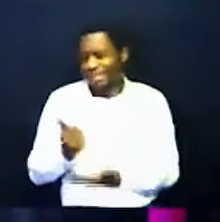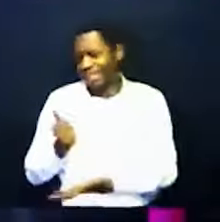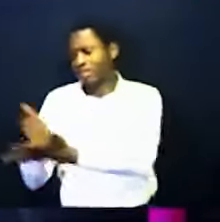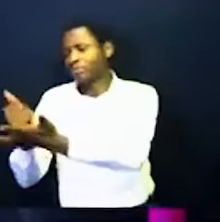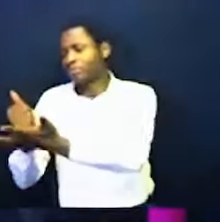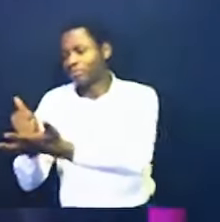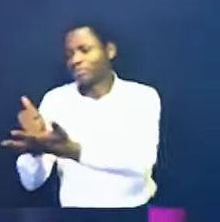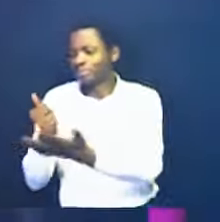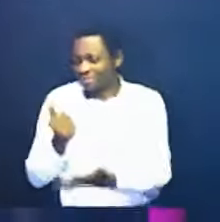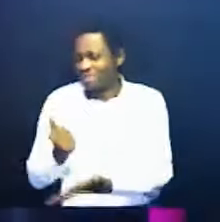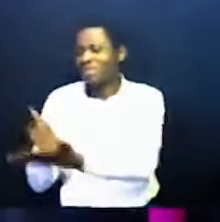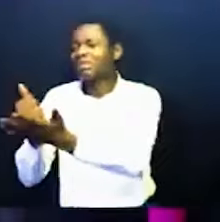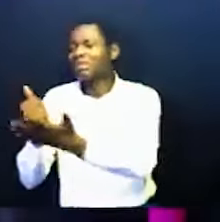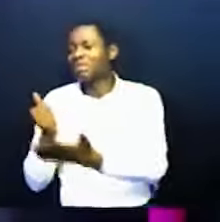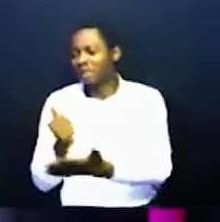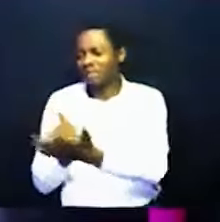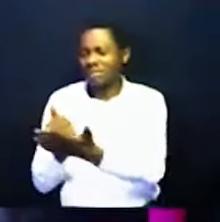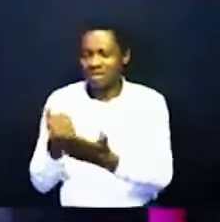my